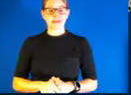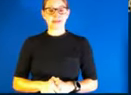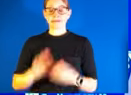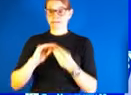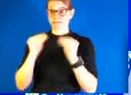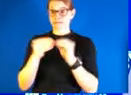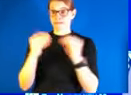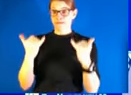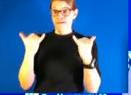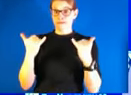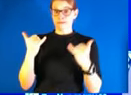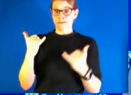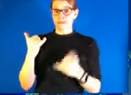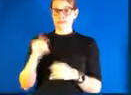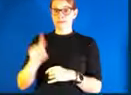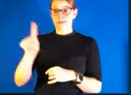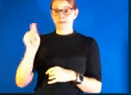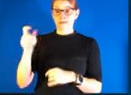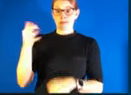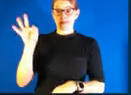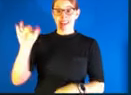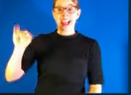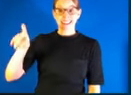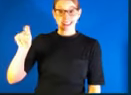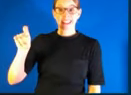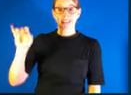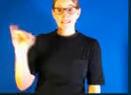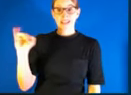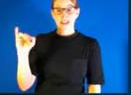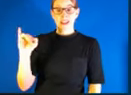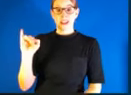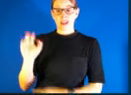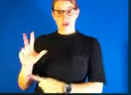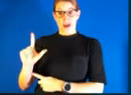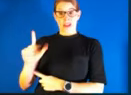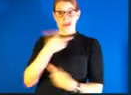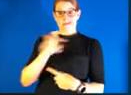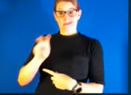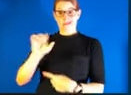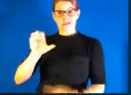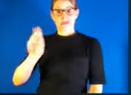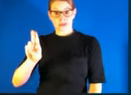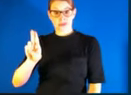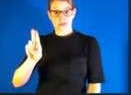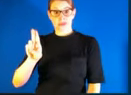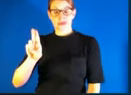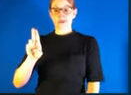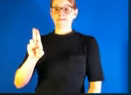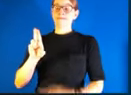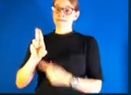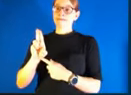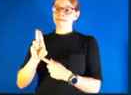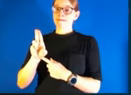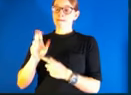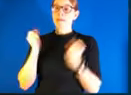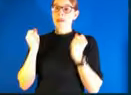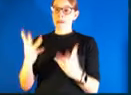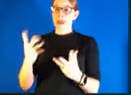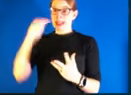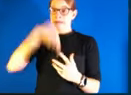today, 119 active infections with 23 in the ICU. A good proportion of those on the